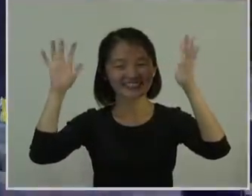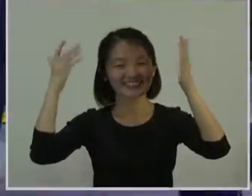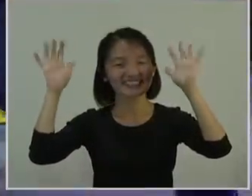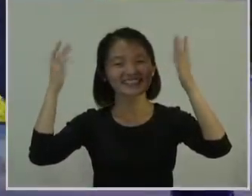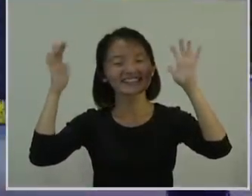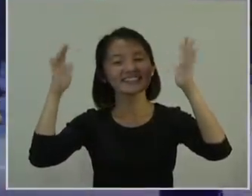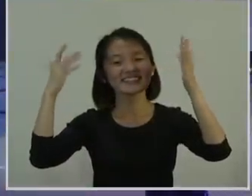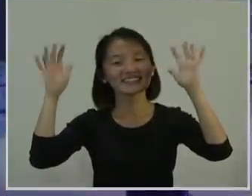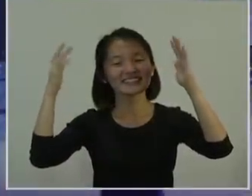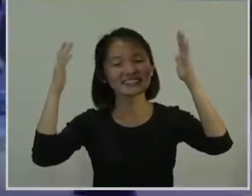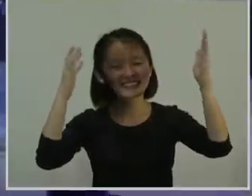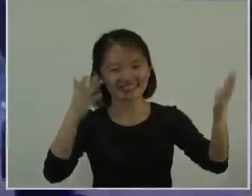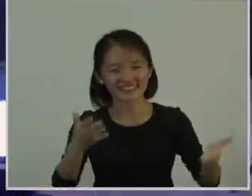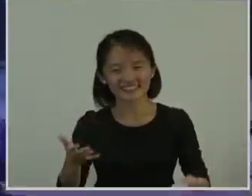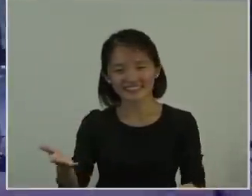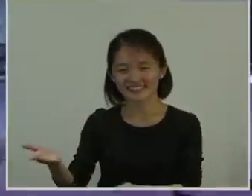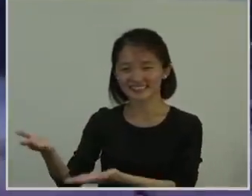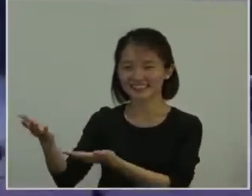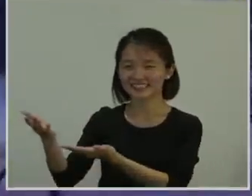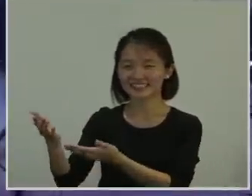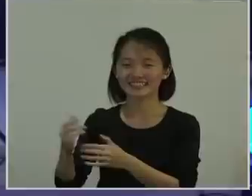Thank you. Over to you. Thank you.